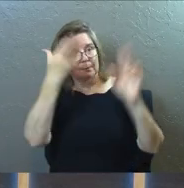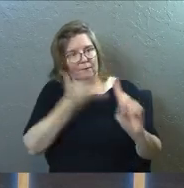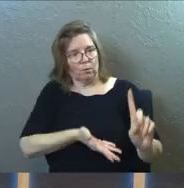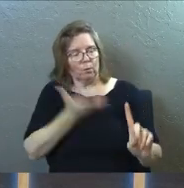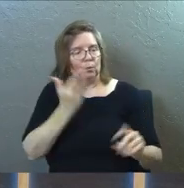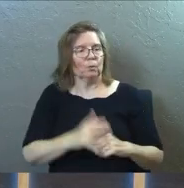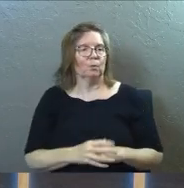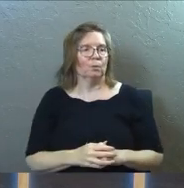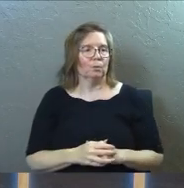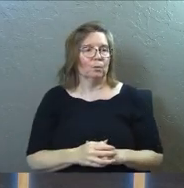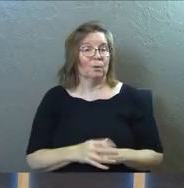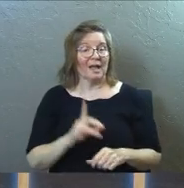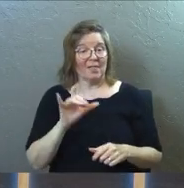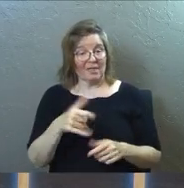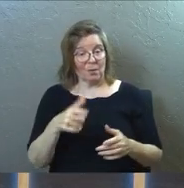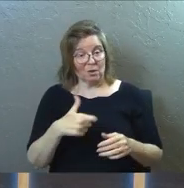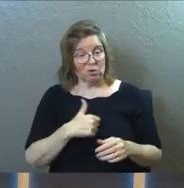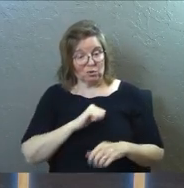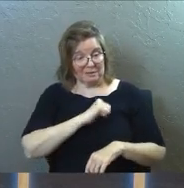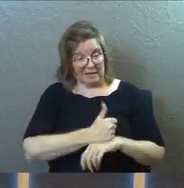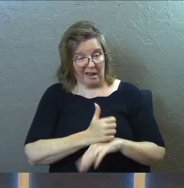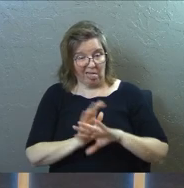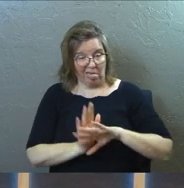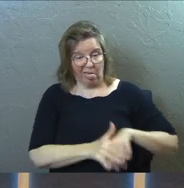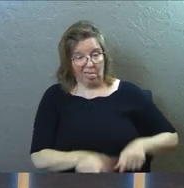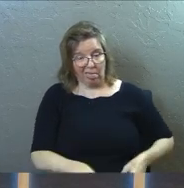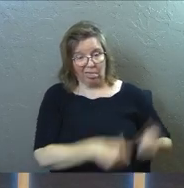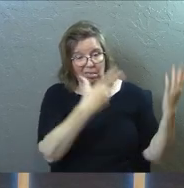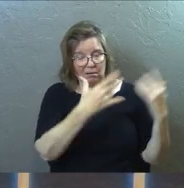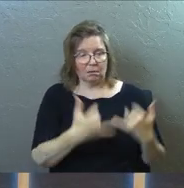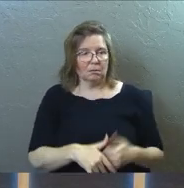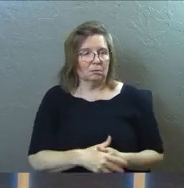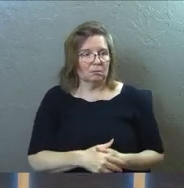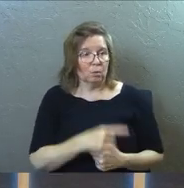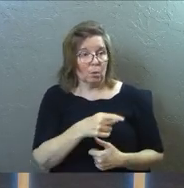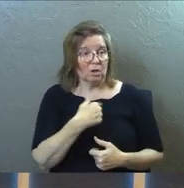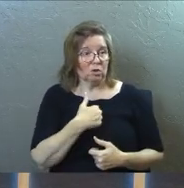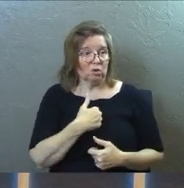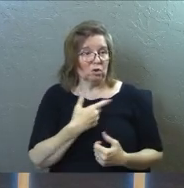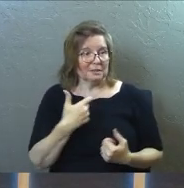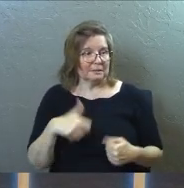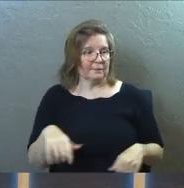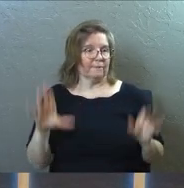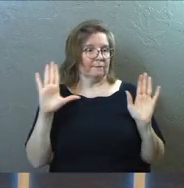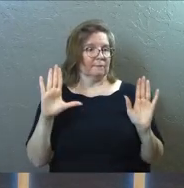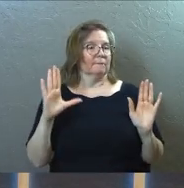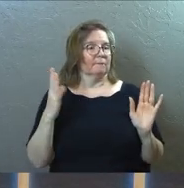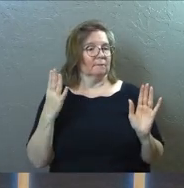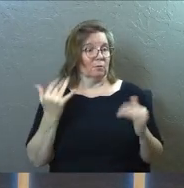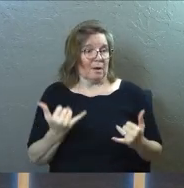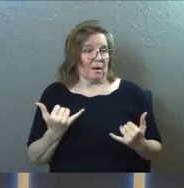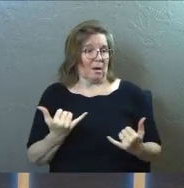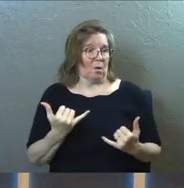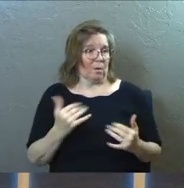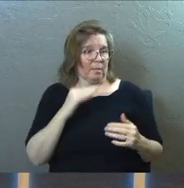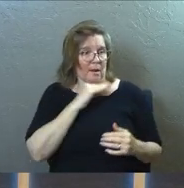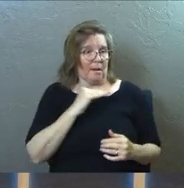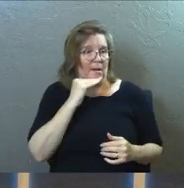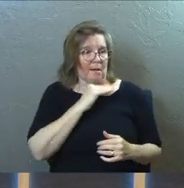of you. And that's what you're setting aside right now. That's what you're sacrificing right